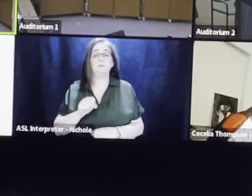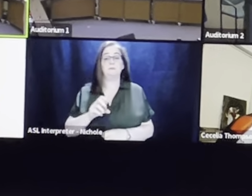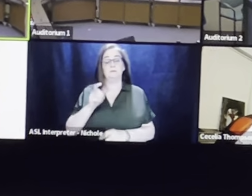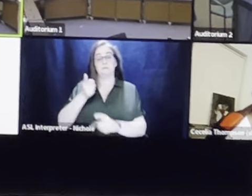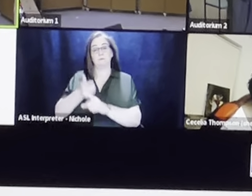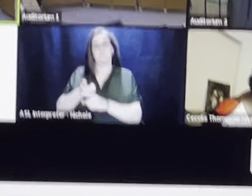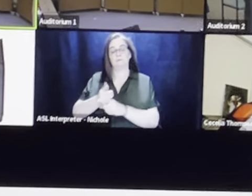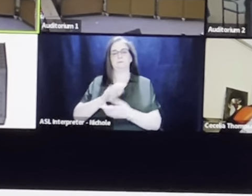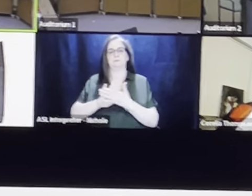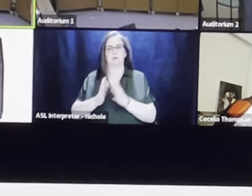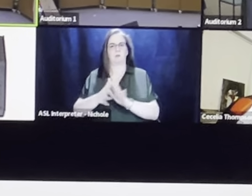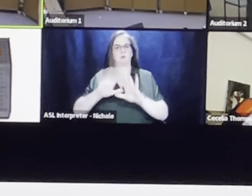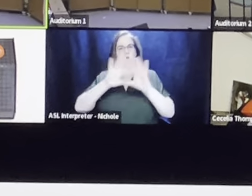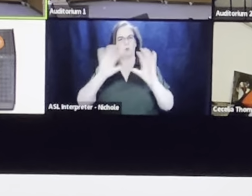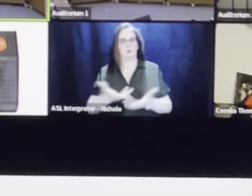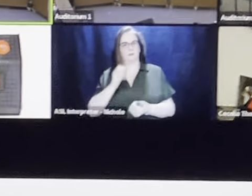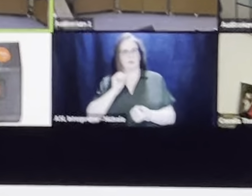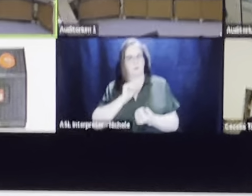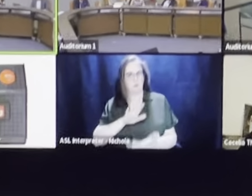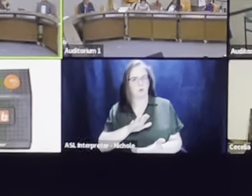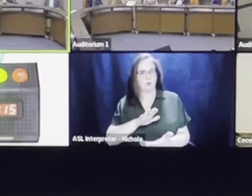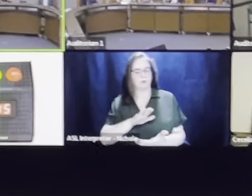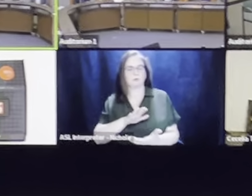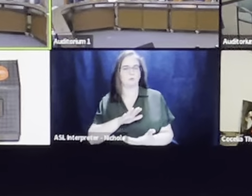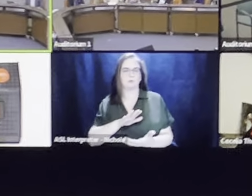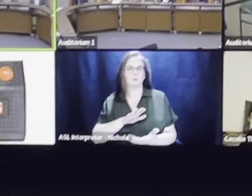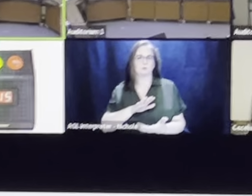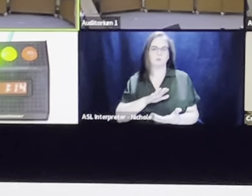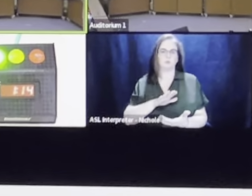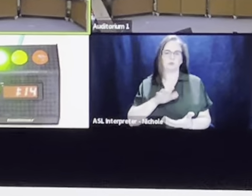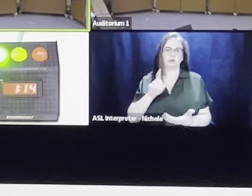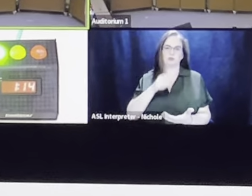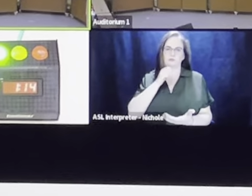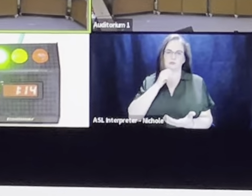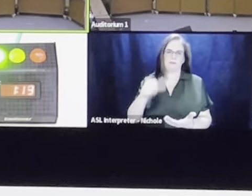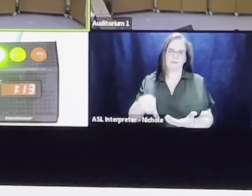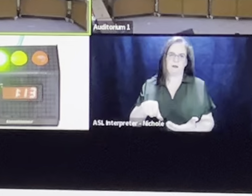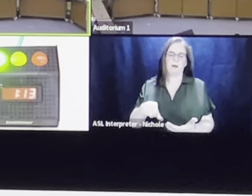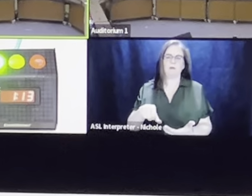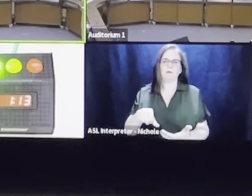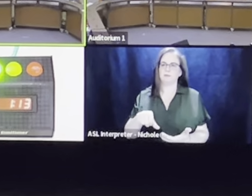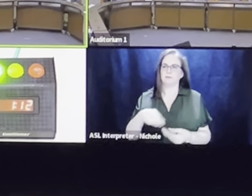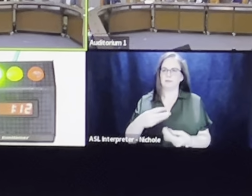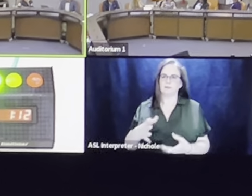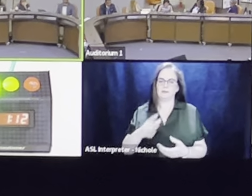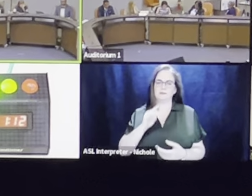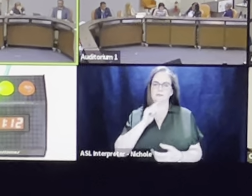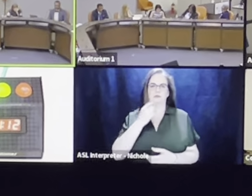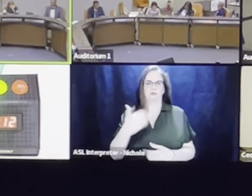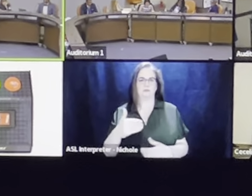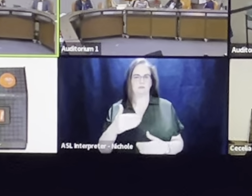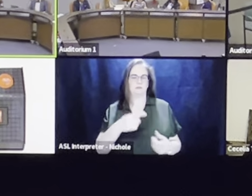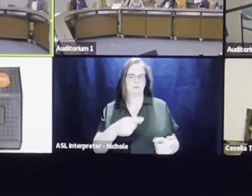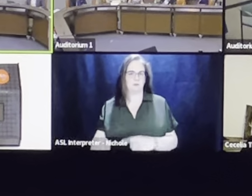itself becomes a holistic approach, which should not be denied, given the seriousness of all of